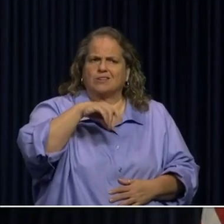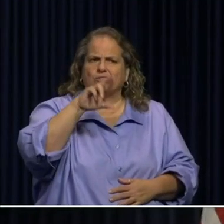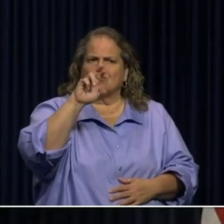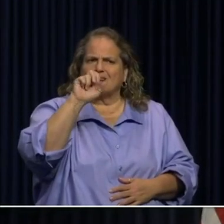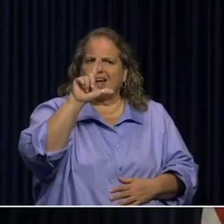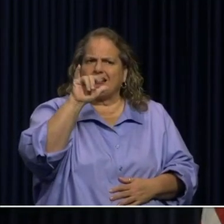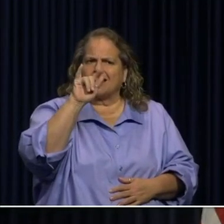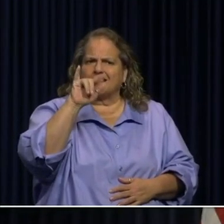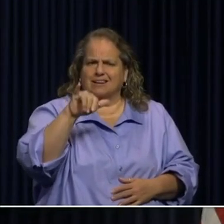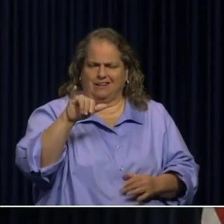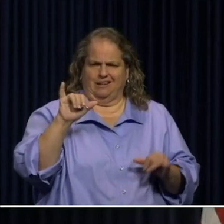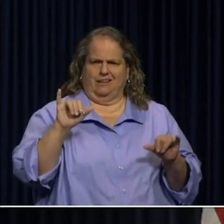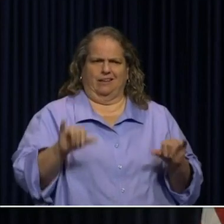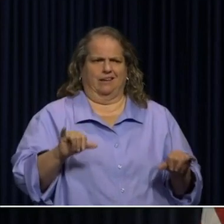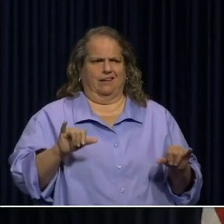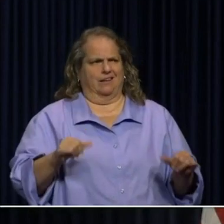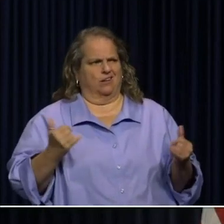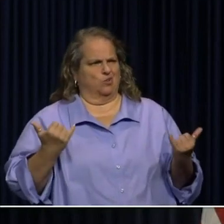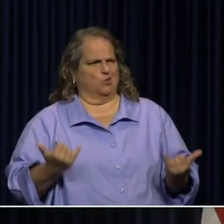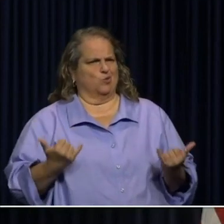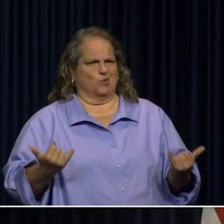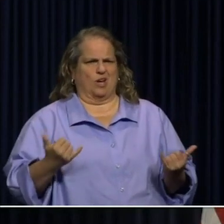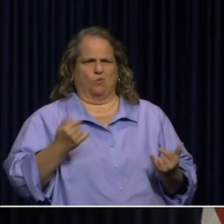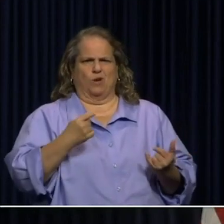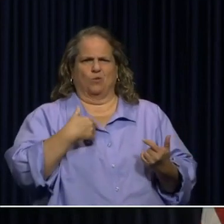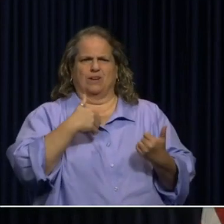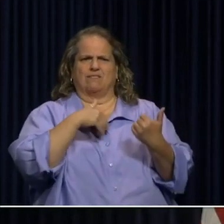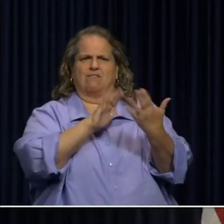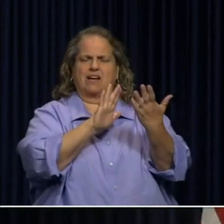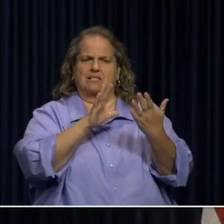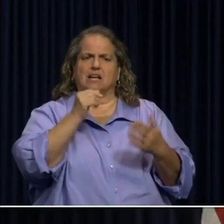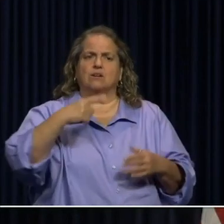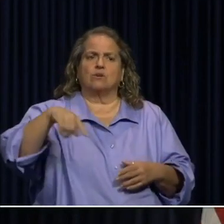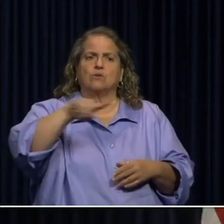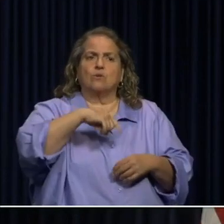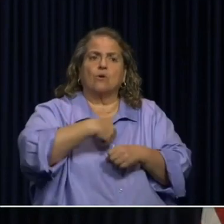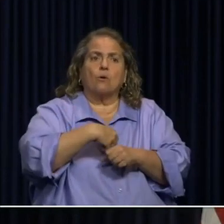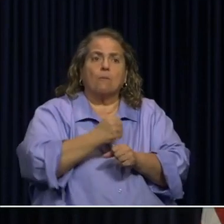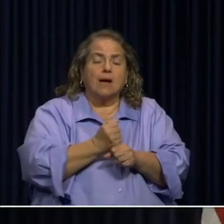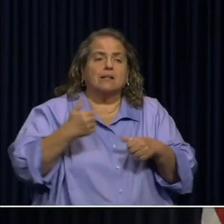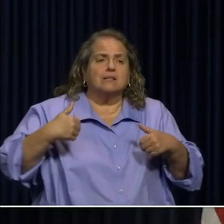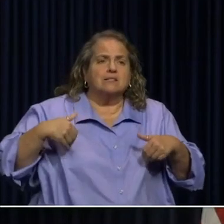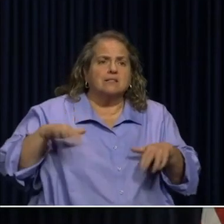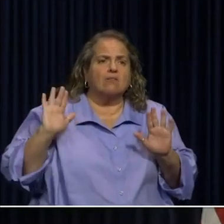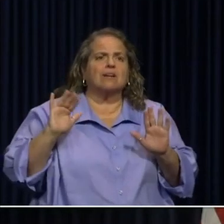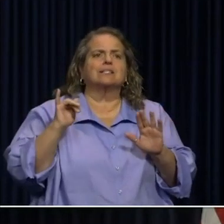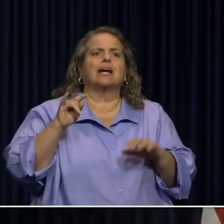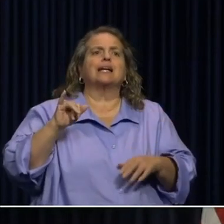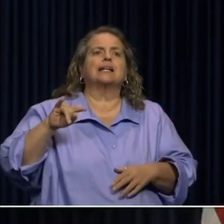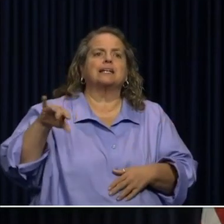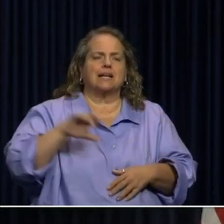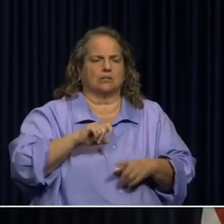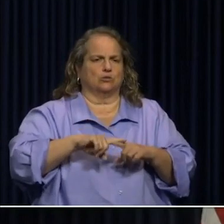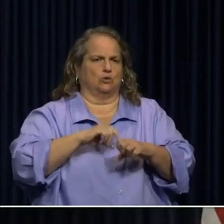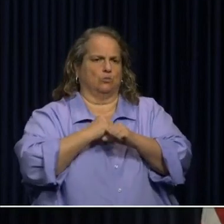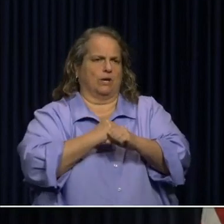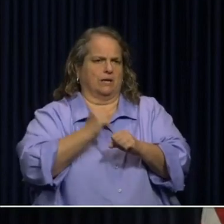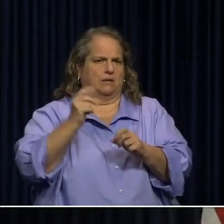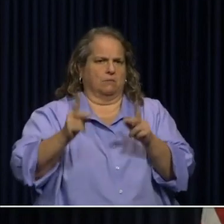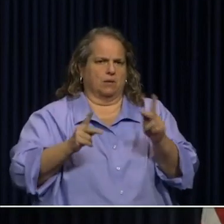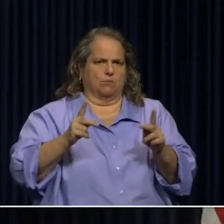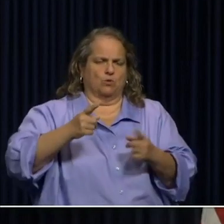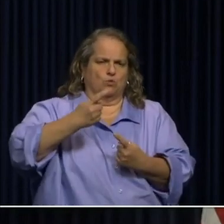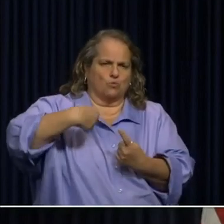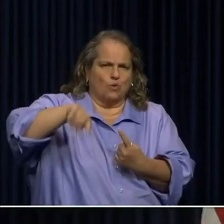face. And you have made the sacrifices that it is taking to protect people around